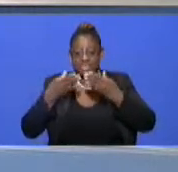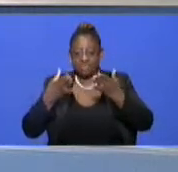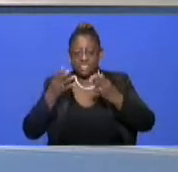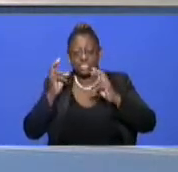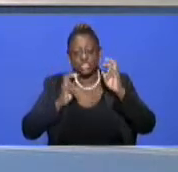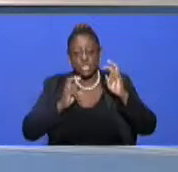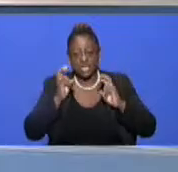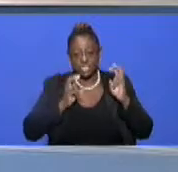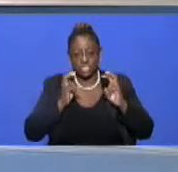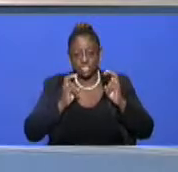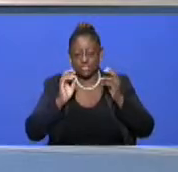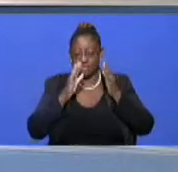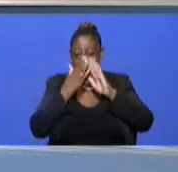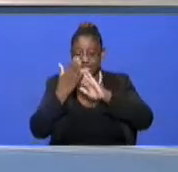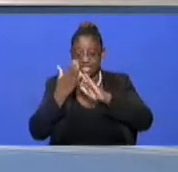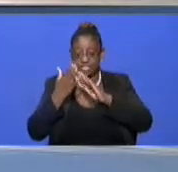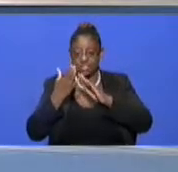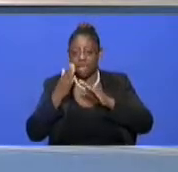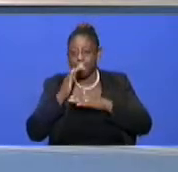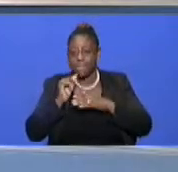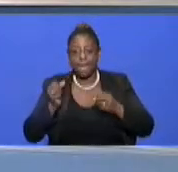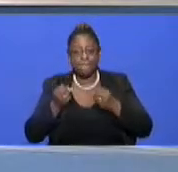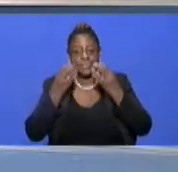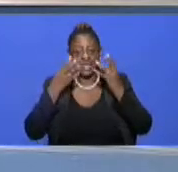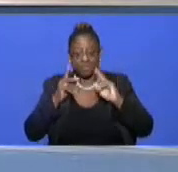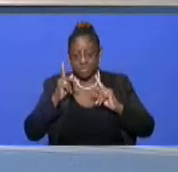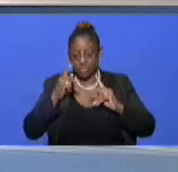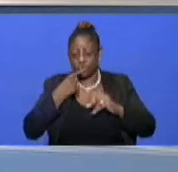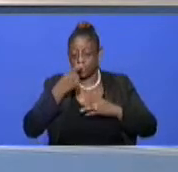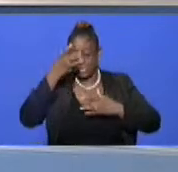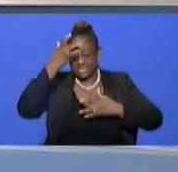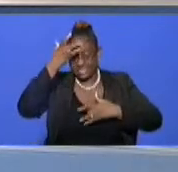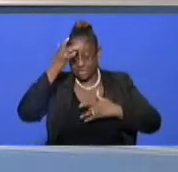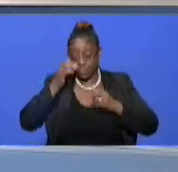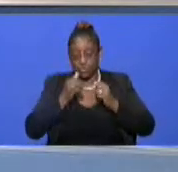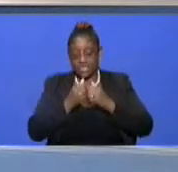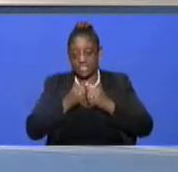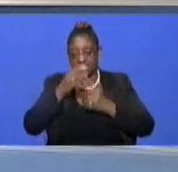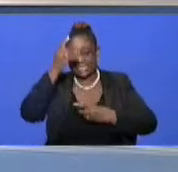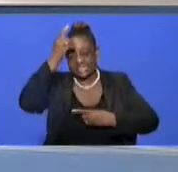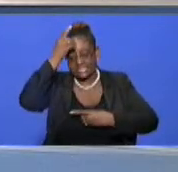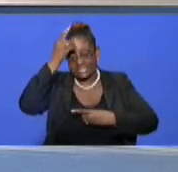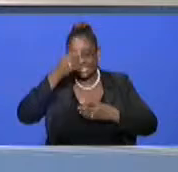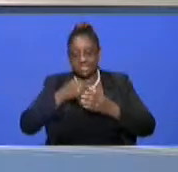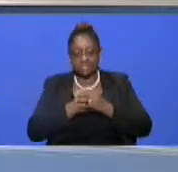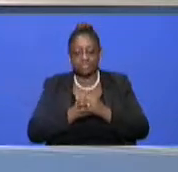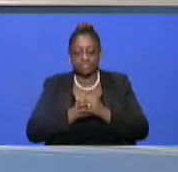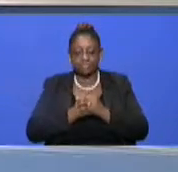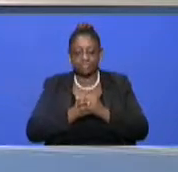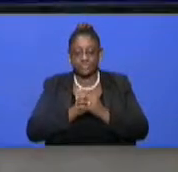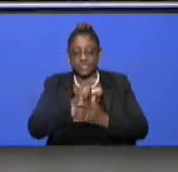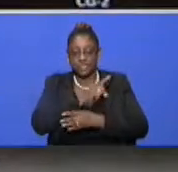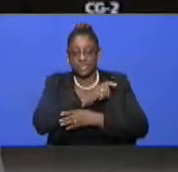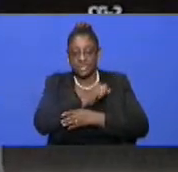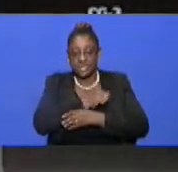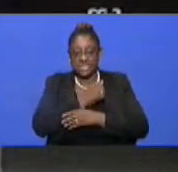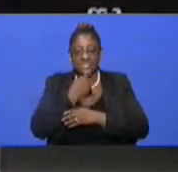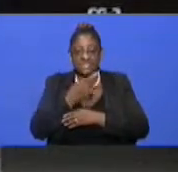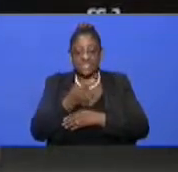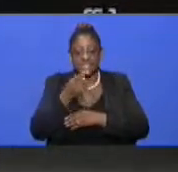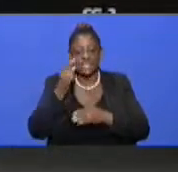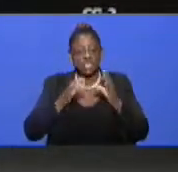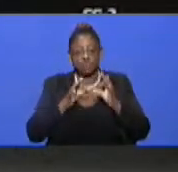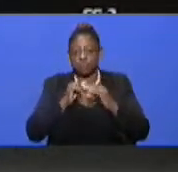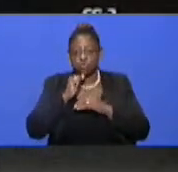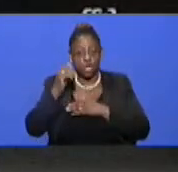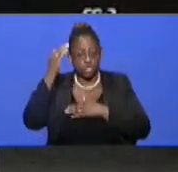challenges faced by many living with the progressive disease. Our Lloyd Allen has the story. Now, just in case you weren't